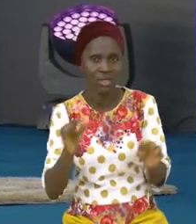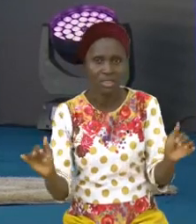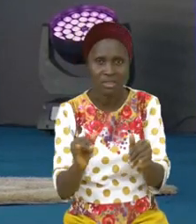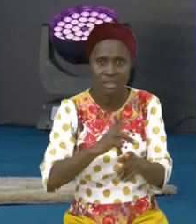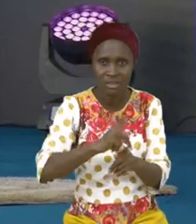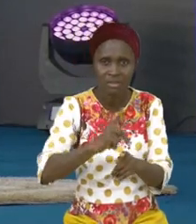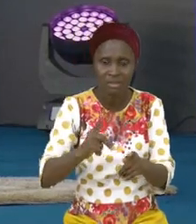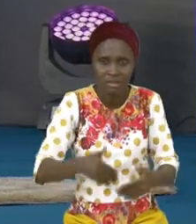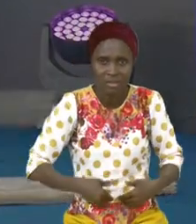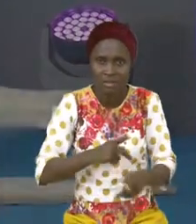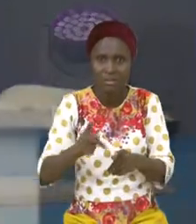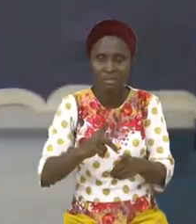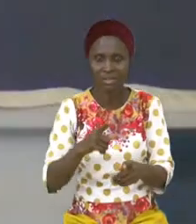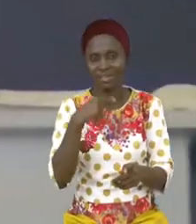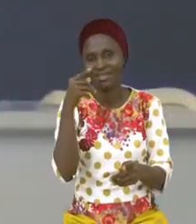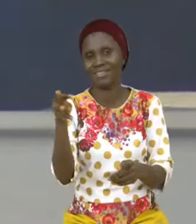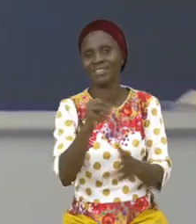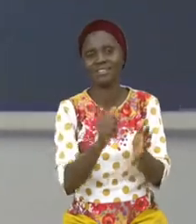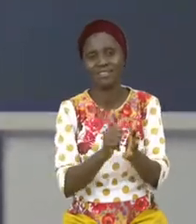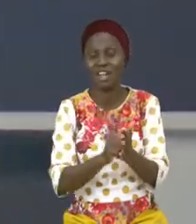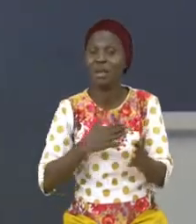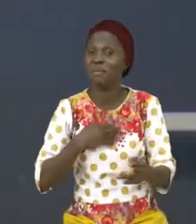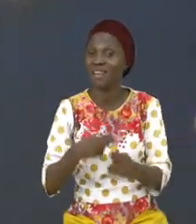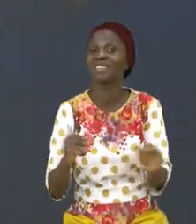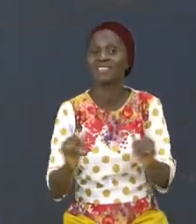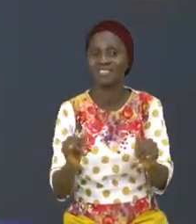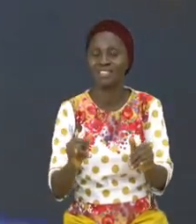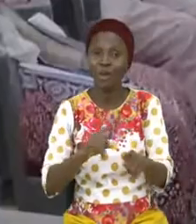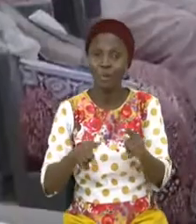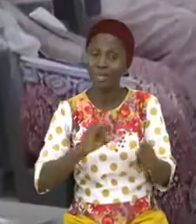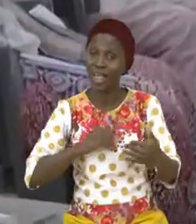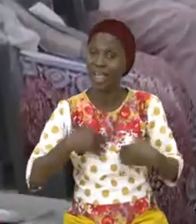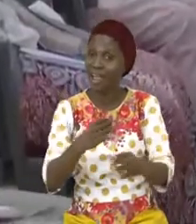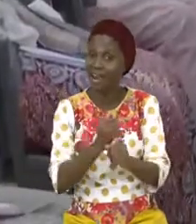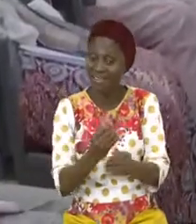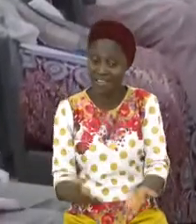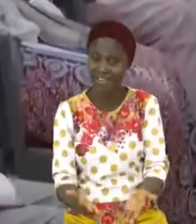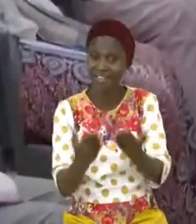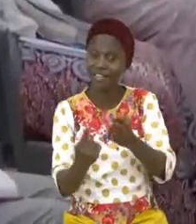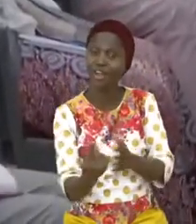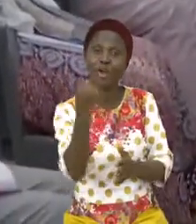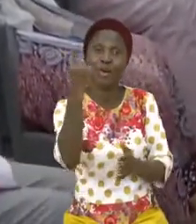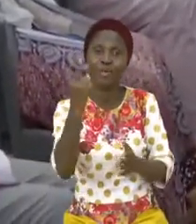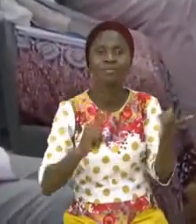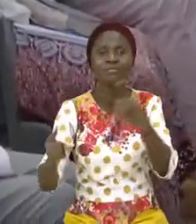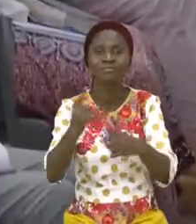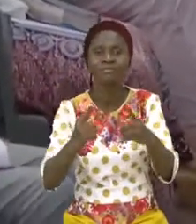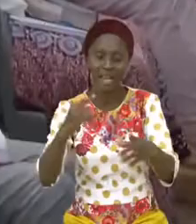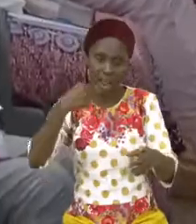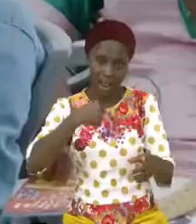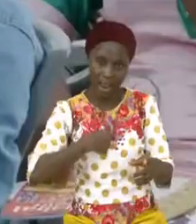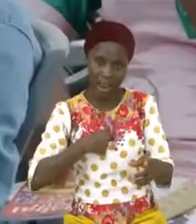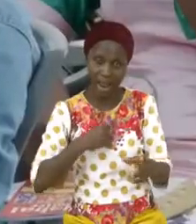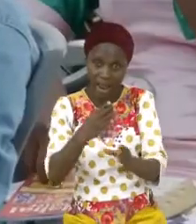my name is still the same but i got littered up i got literally